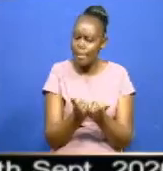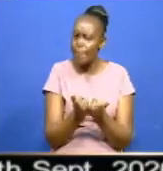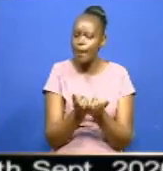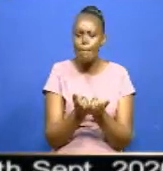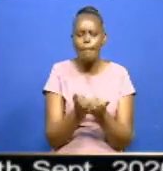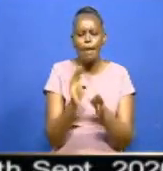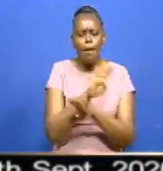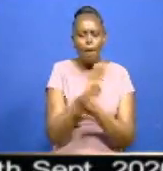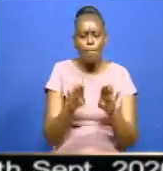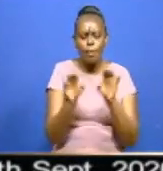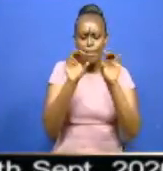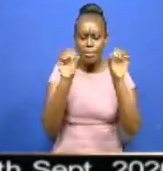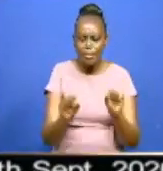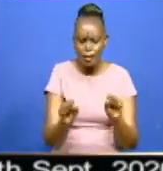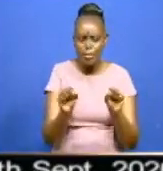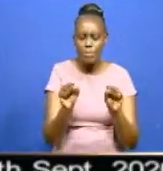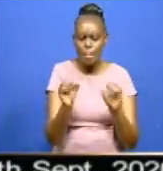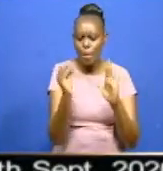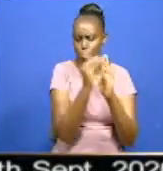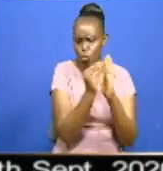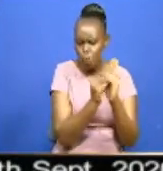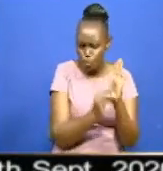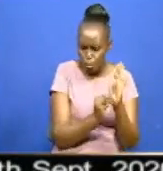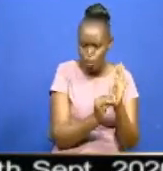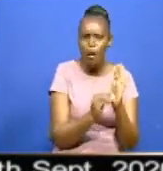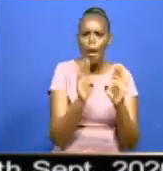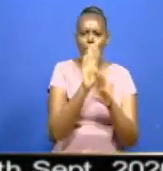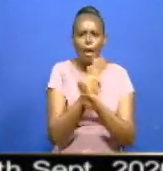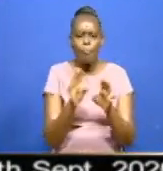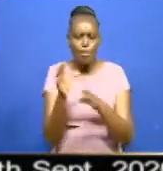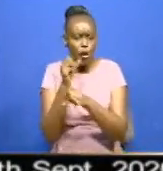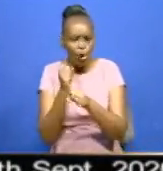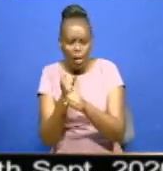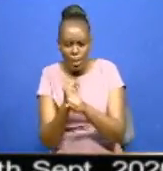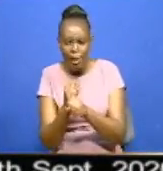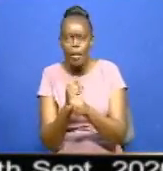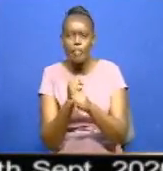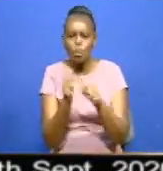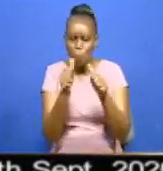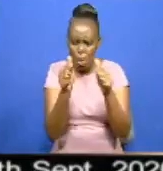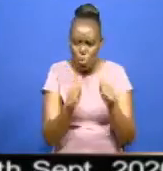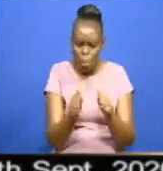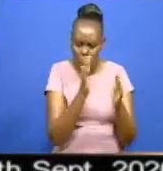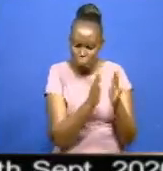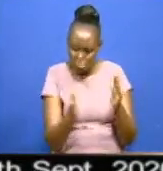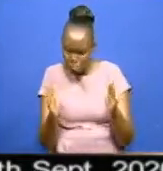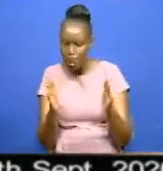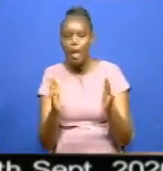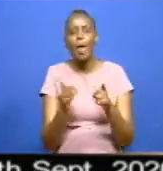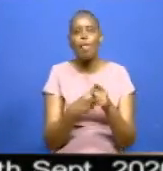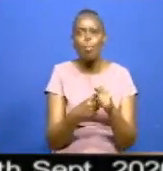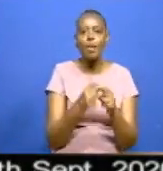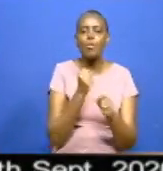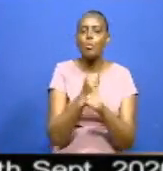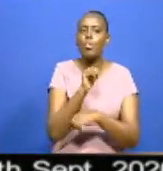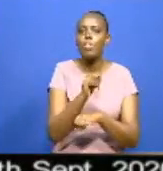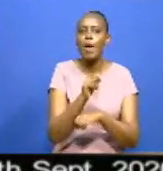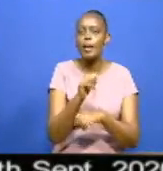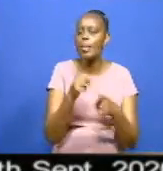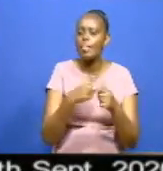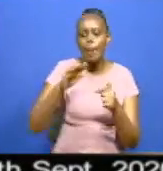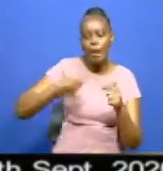our systems in place, all our organs in place, because if we do not do that, then we'll be very